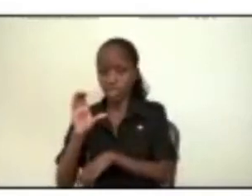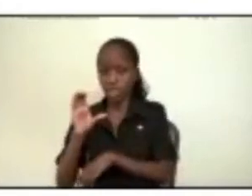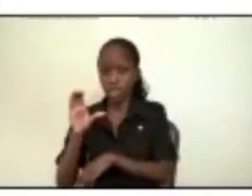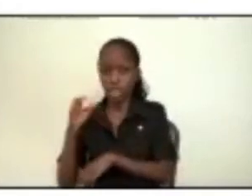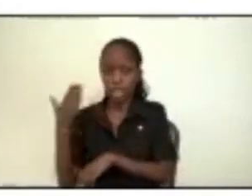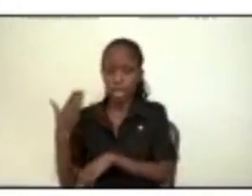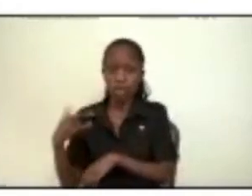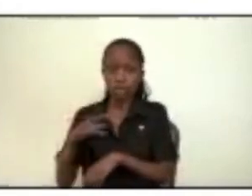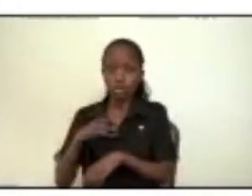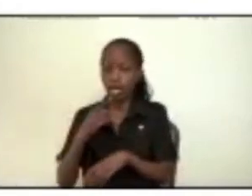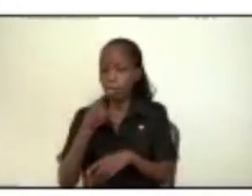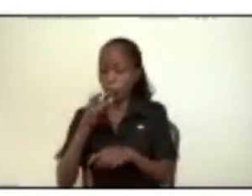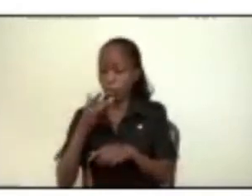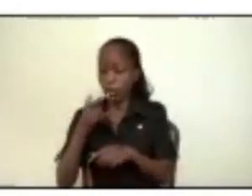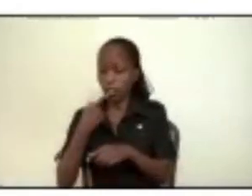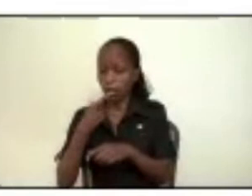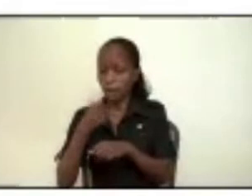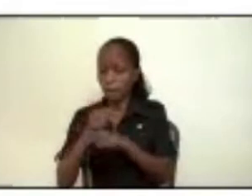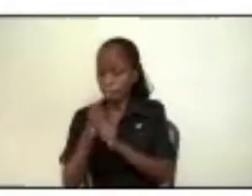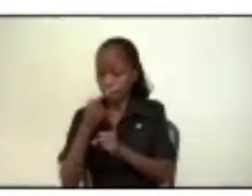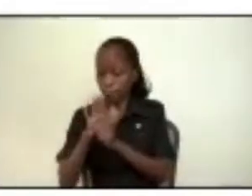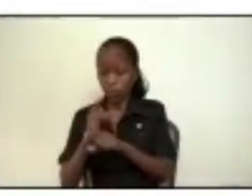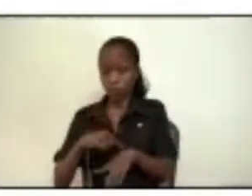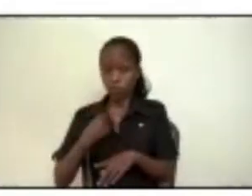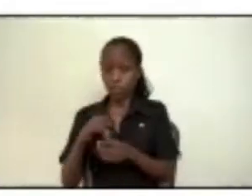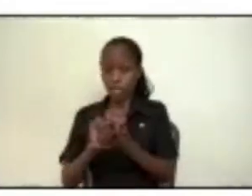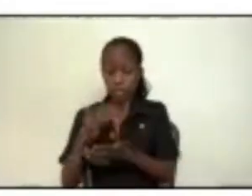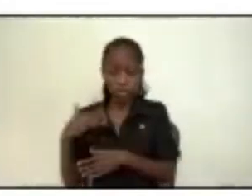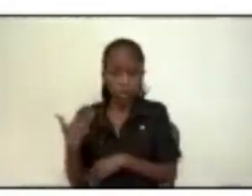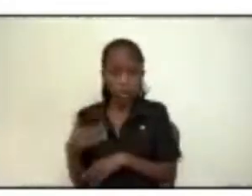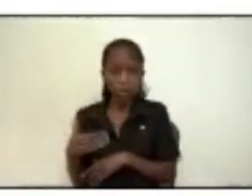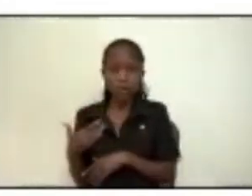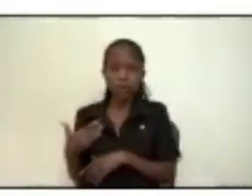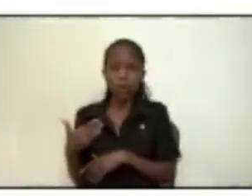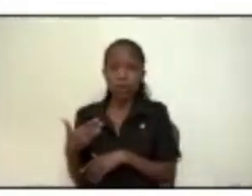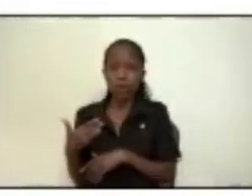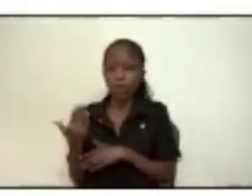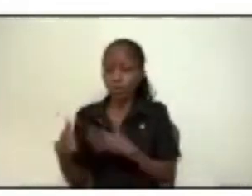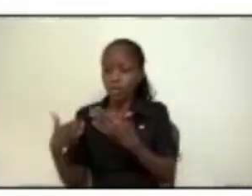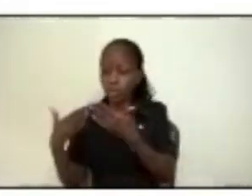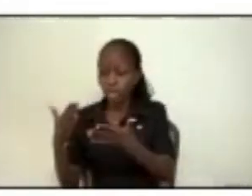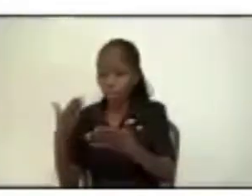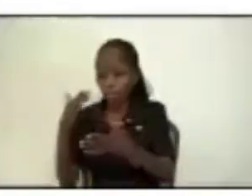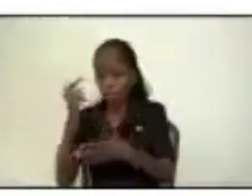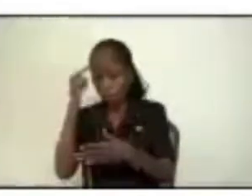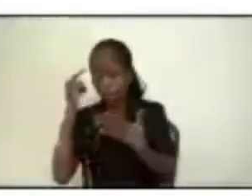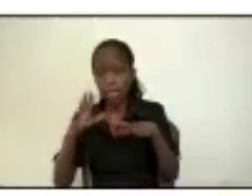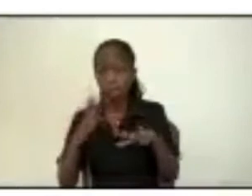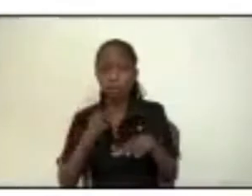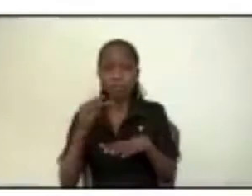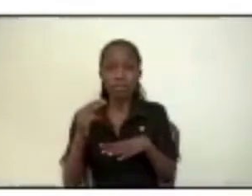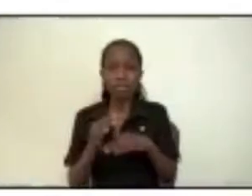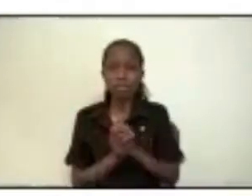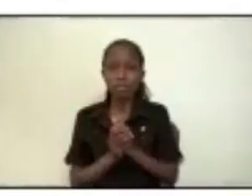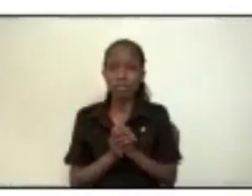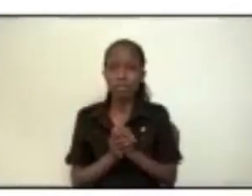made a pledge to myself that I will always give Black people a voice. No matter who the bosses are in